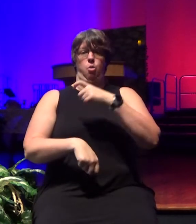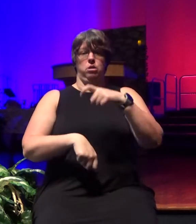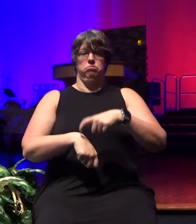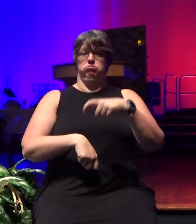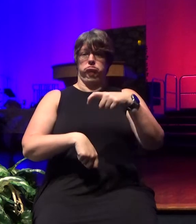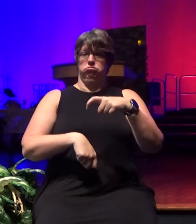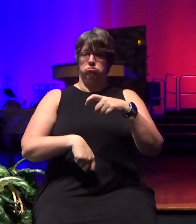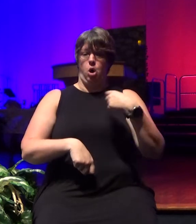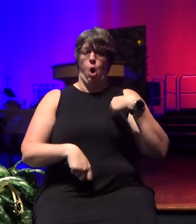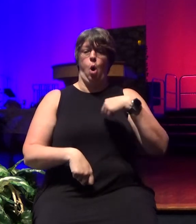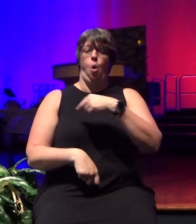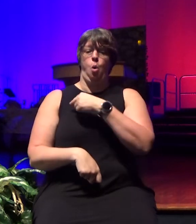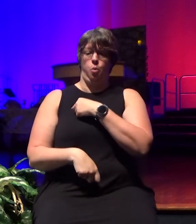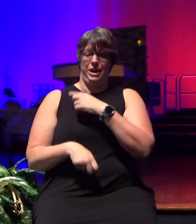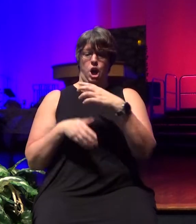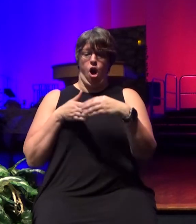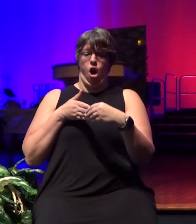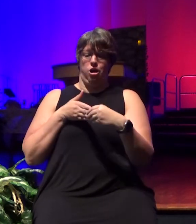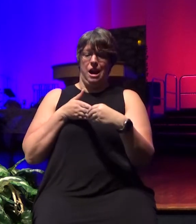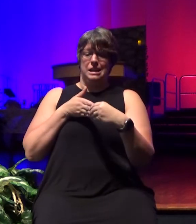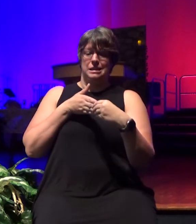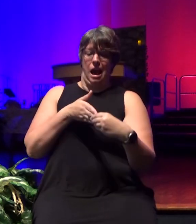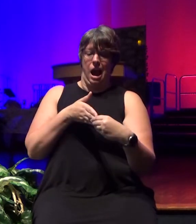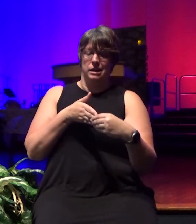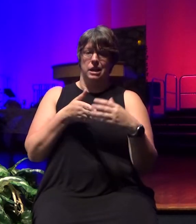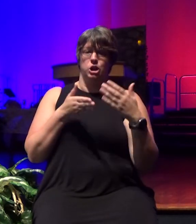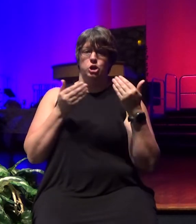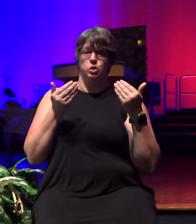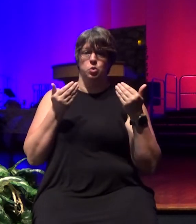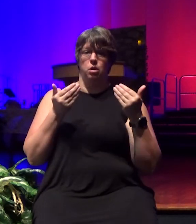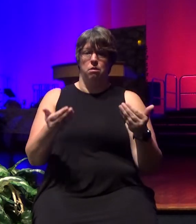lever and let this body go.